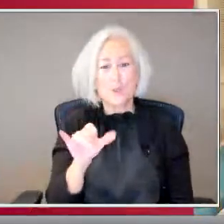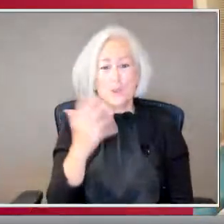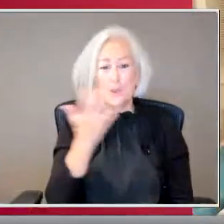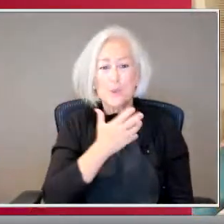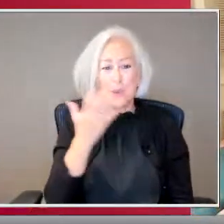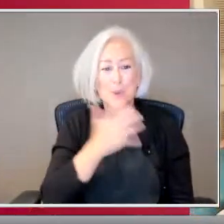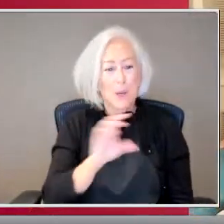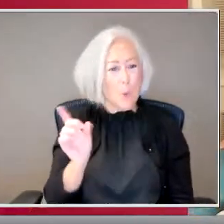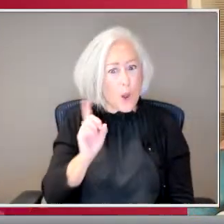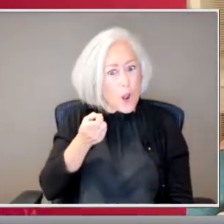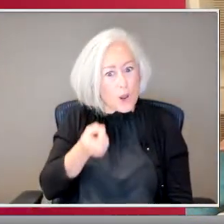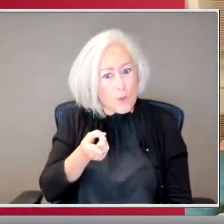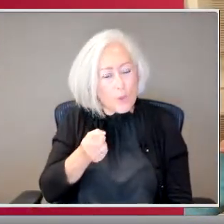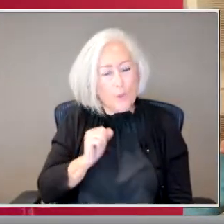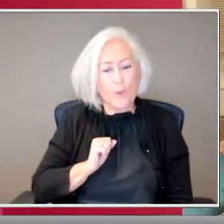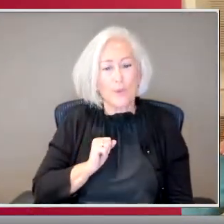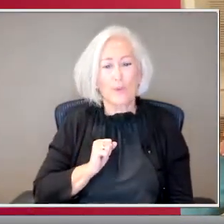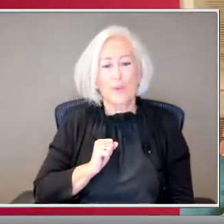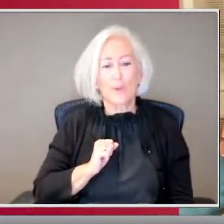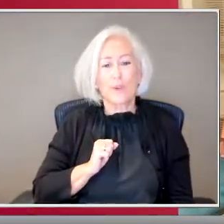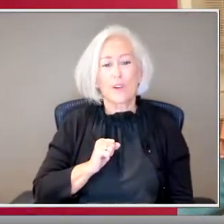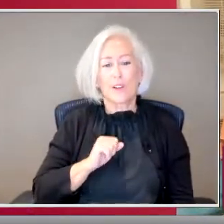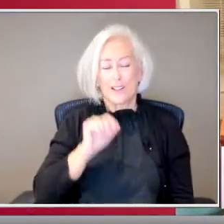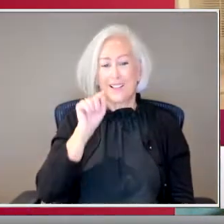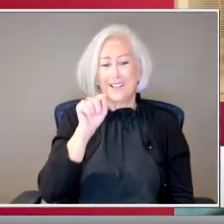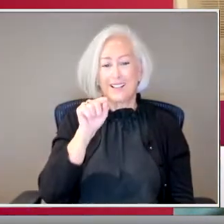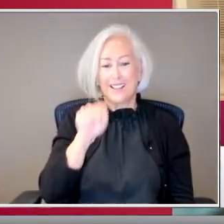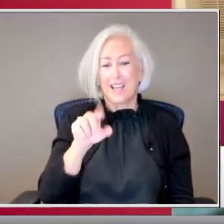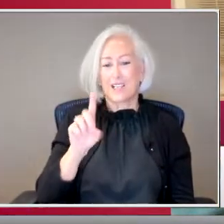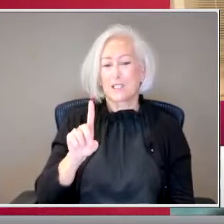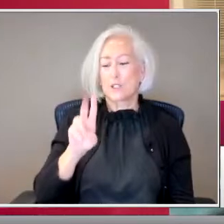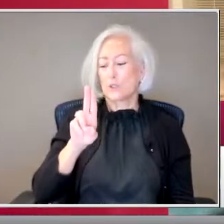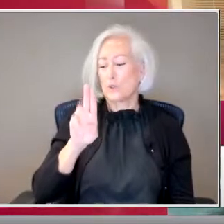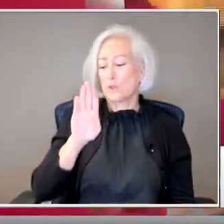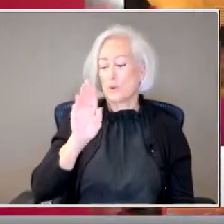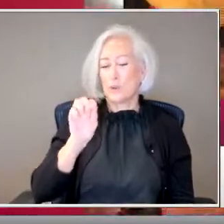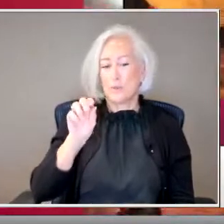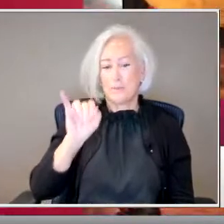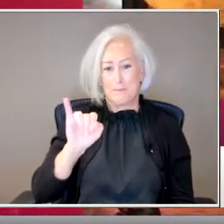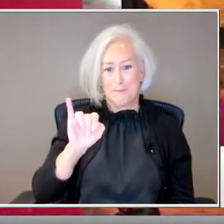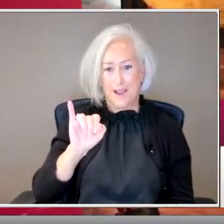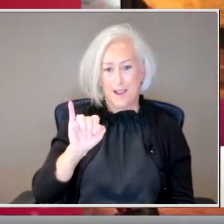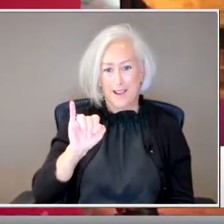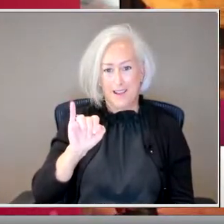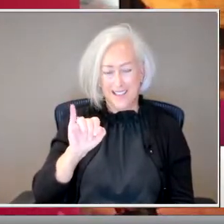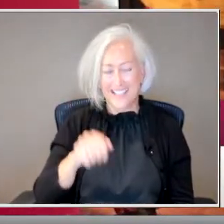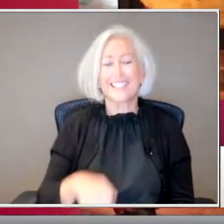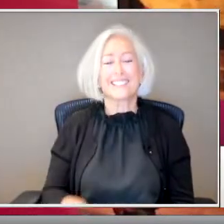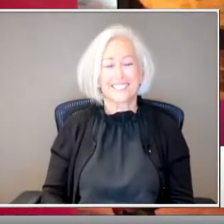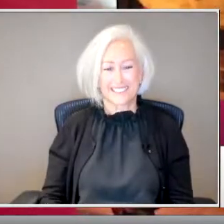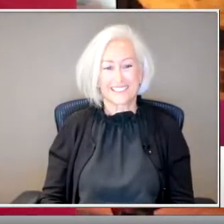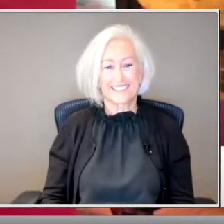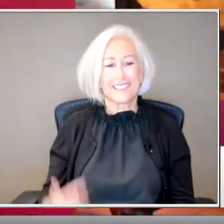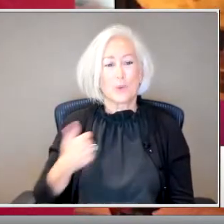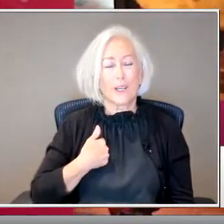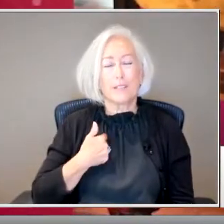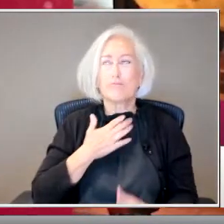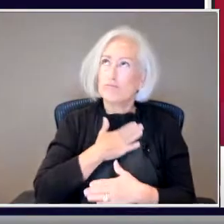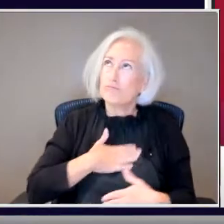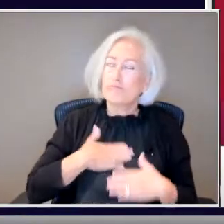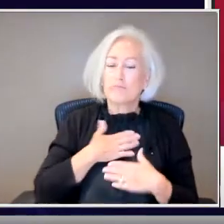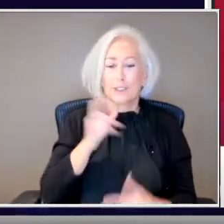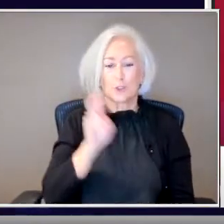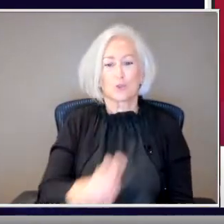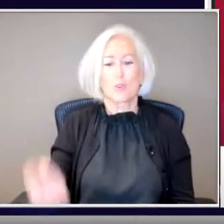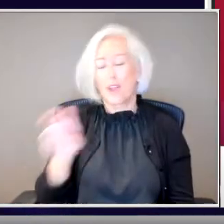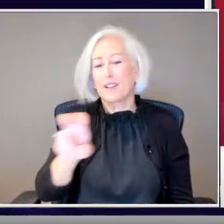you there? I think that's Dubai. Yeah, if I remember it right. Yeah. So we like traveling. My wife, she's a